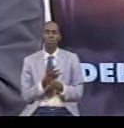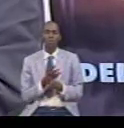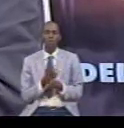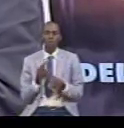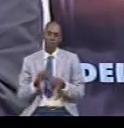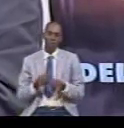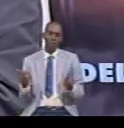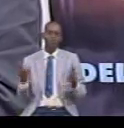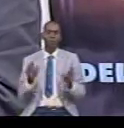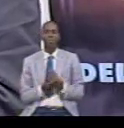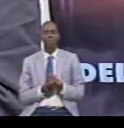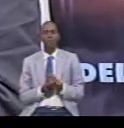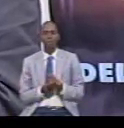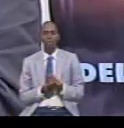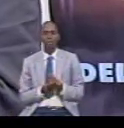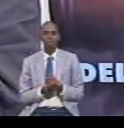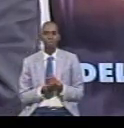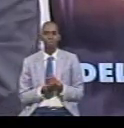Different.